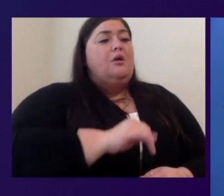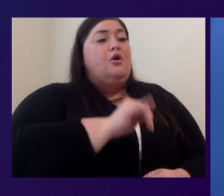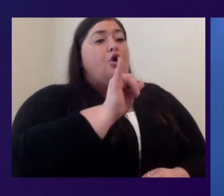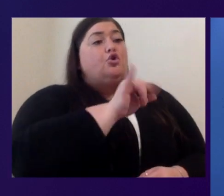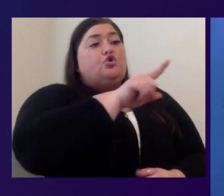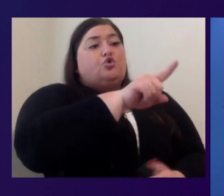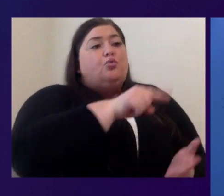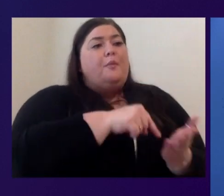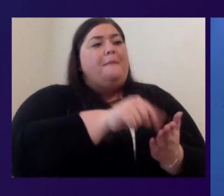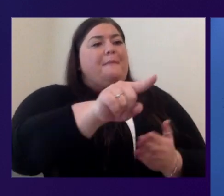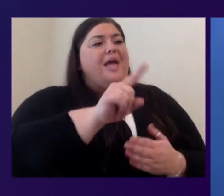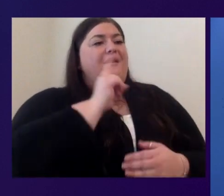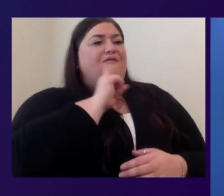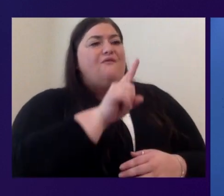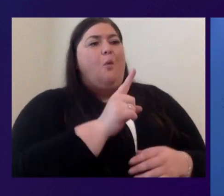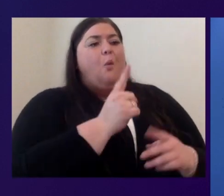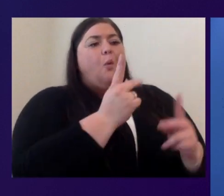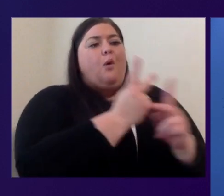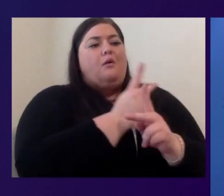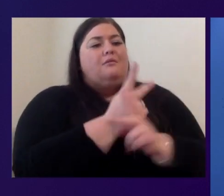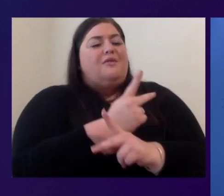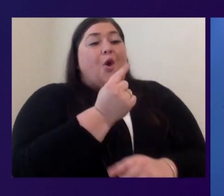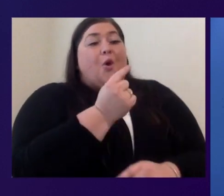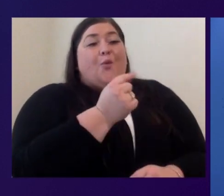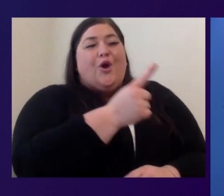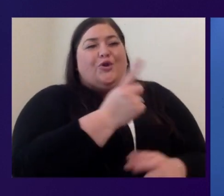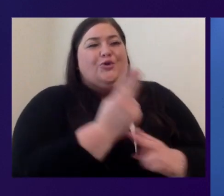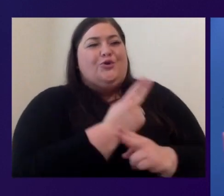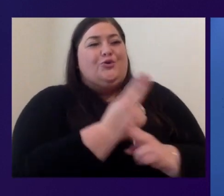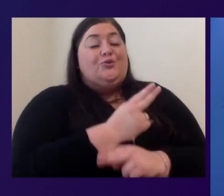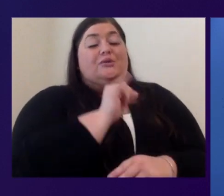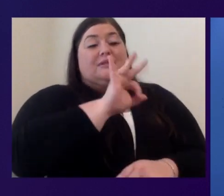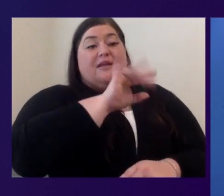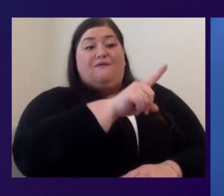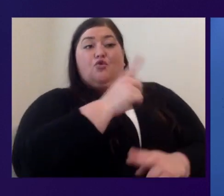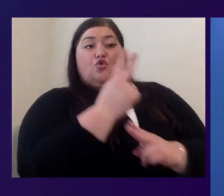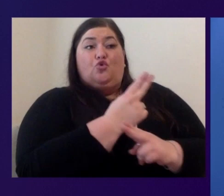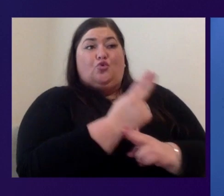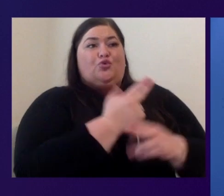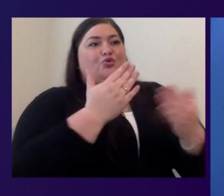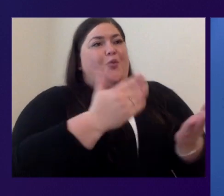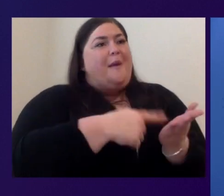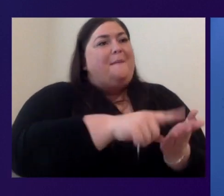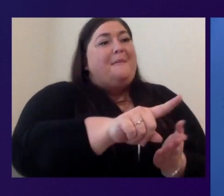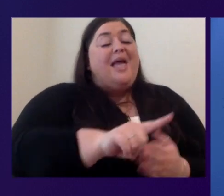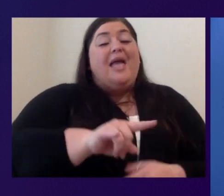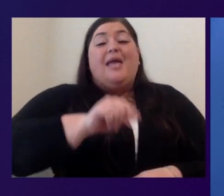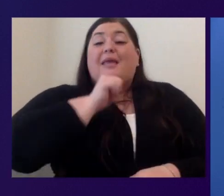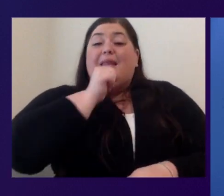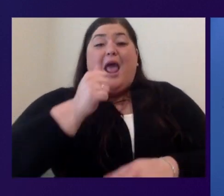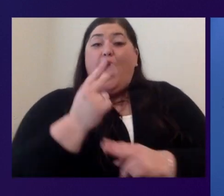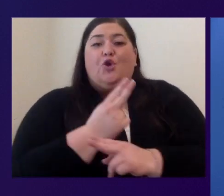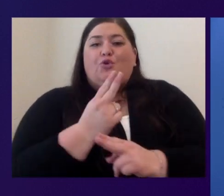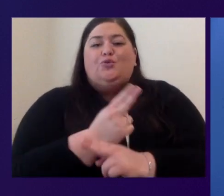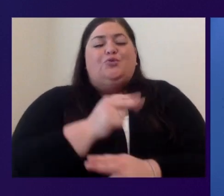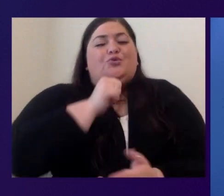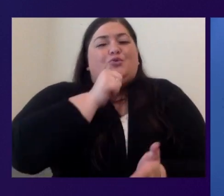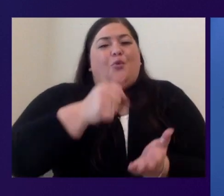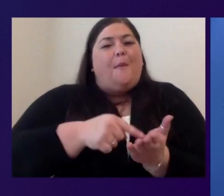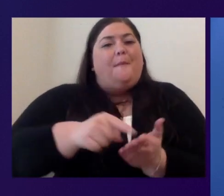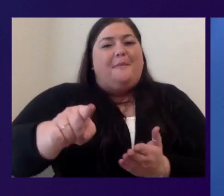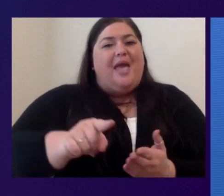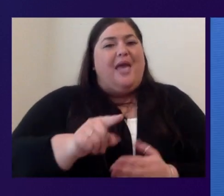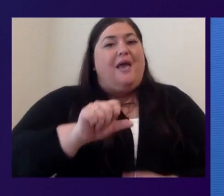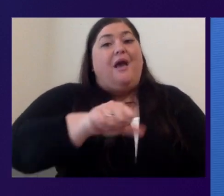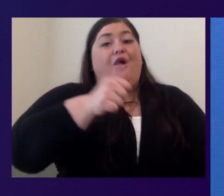that you are actually using, because when you're using it, you're paying it. When you're not using, you're not paying it. So that's one of the advantage of using a SaaS